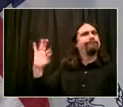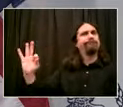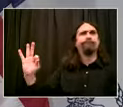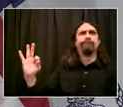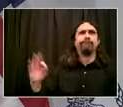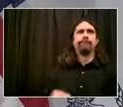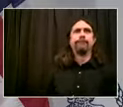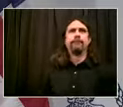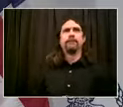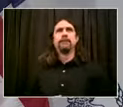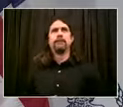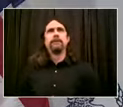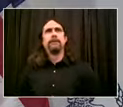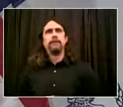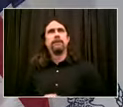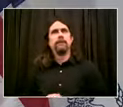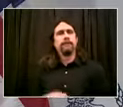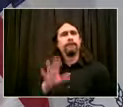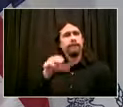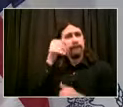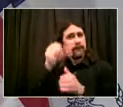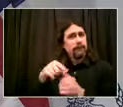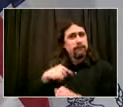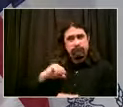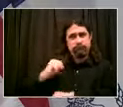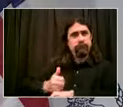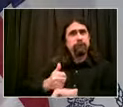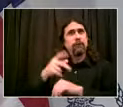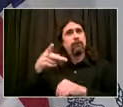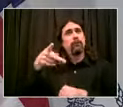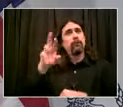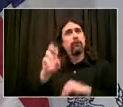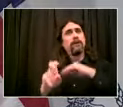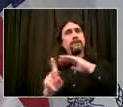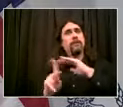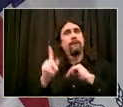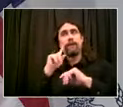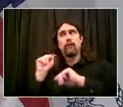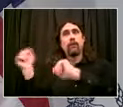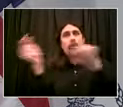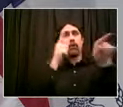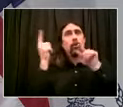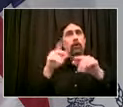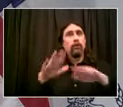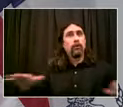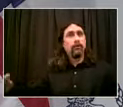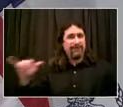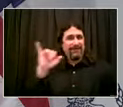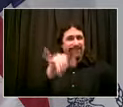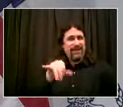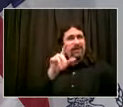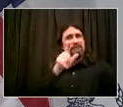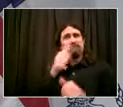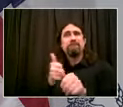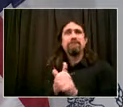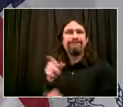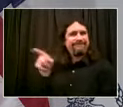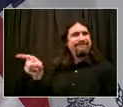record time. Lorraine led the way. And those goals we set for Pre-K for All in the first years of this administration were consistently